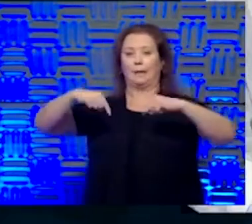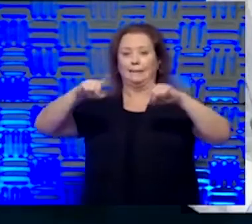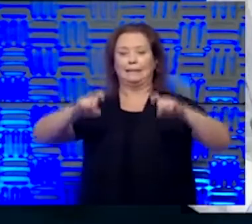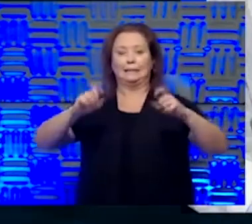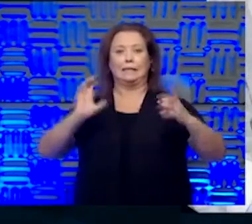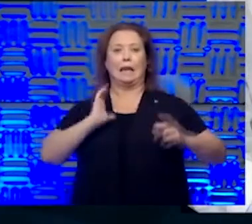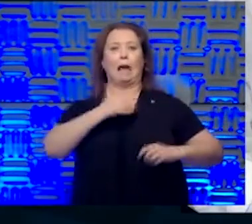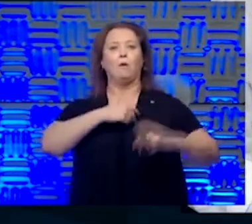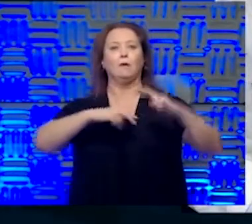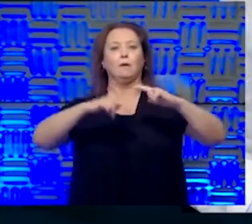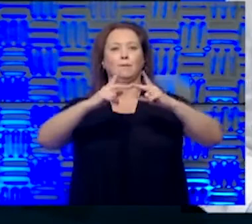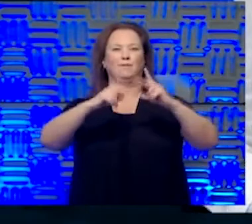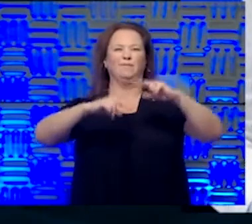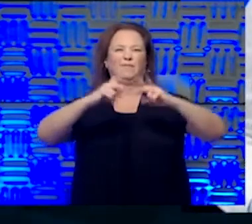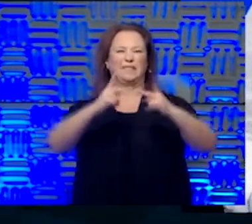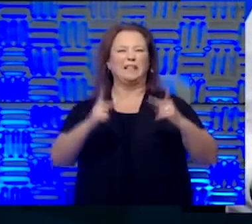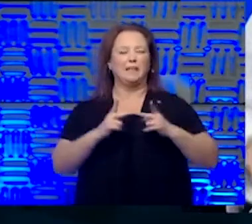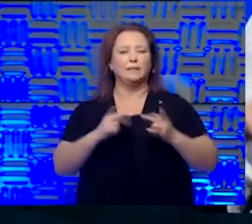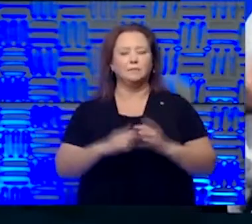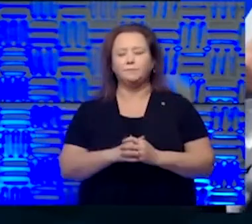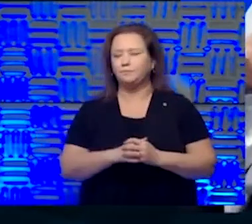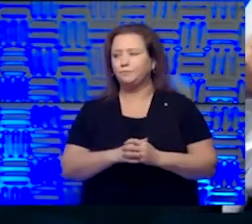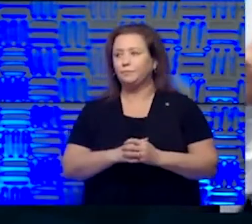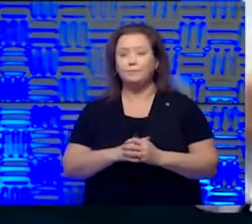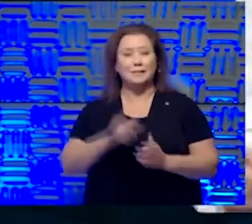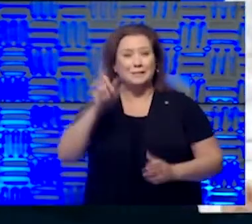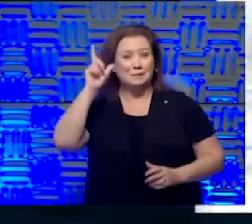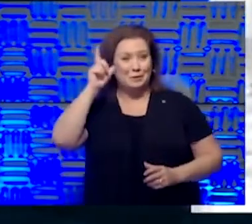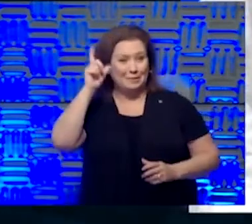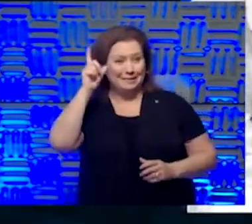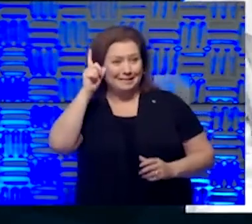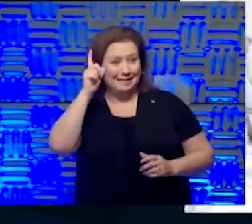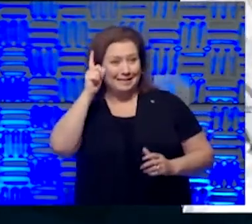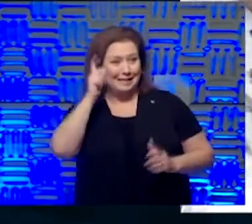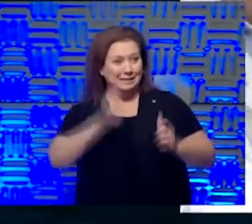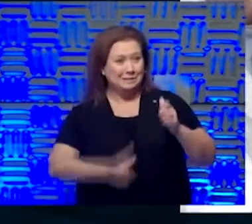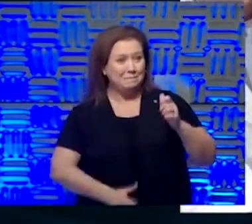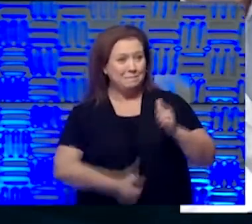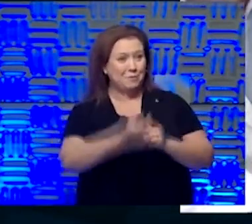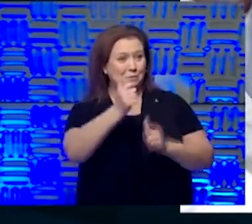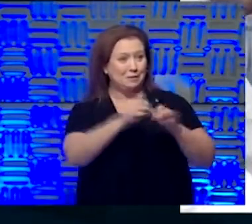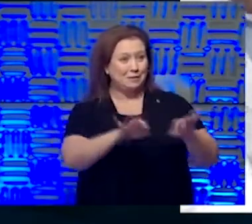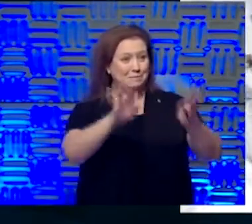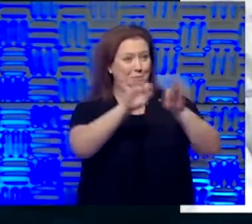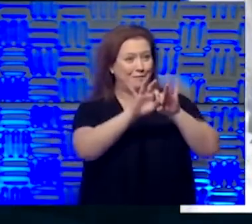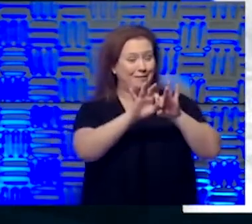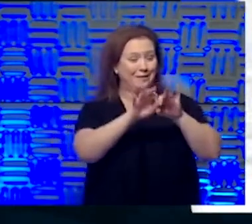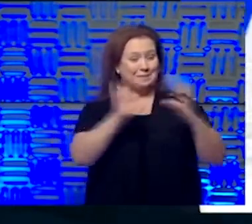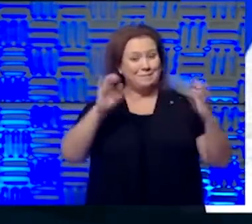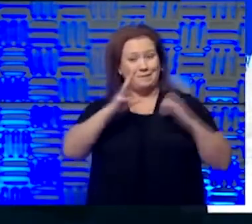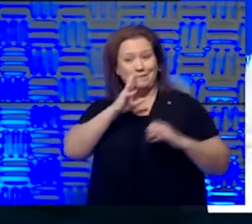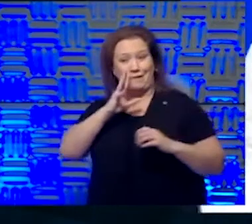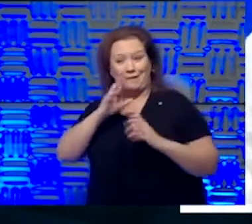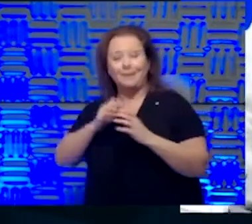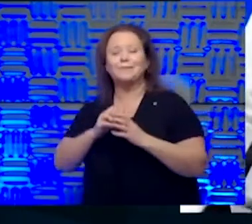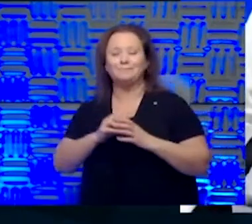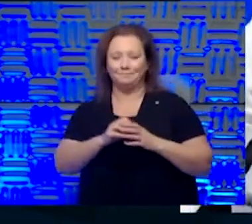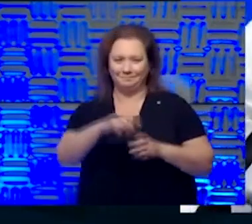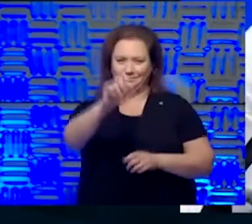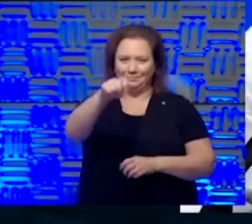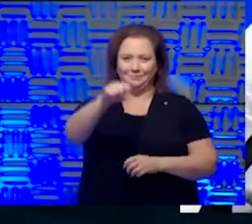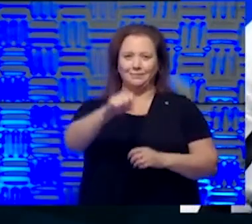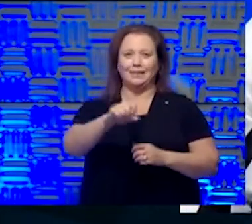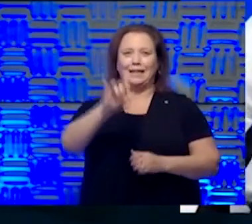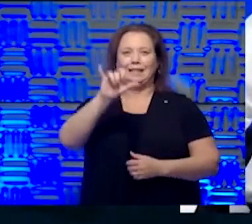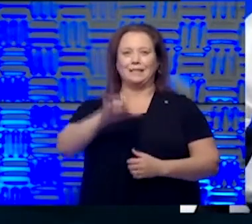You're saying that listening is often more important than talking at people. It is. That's why I need to cut